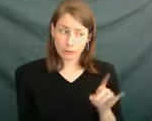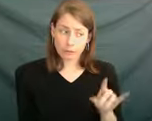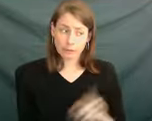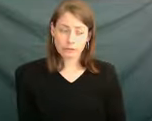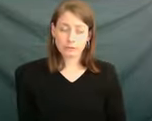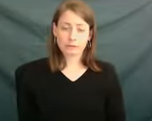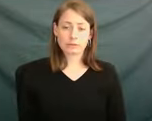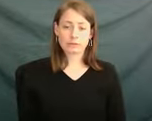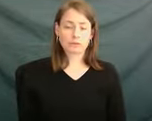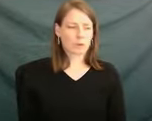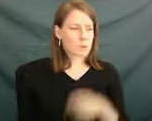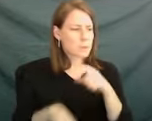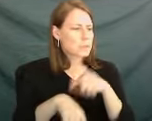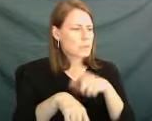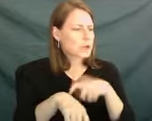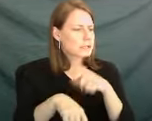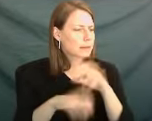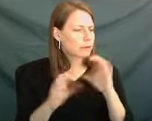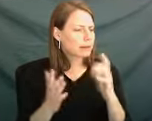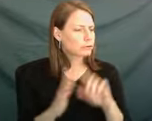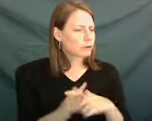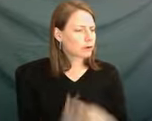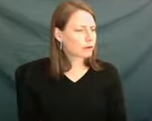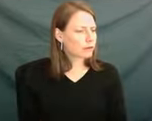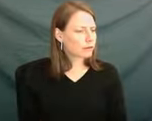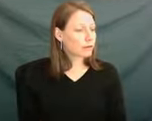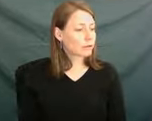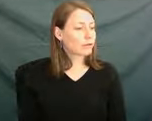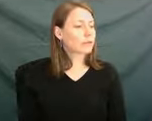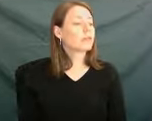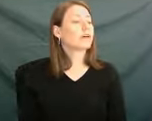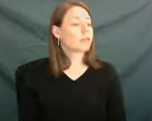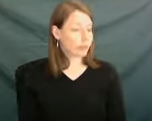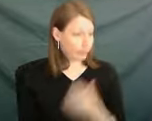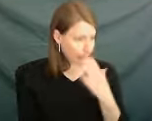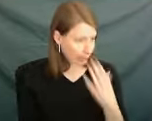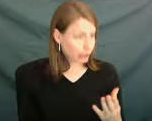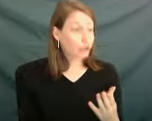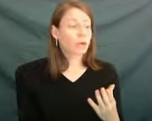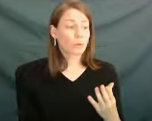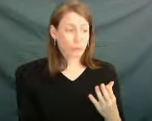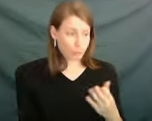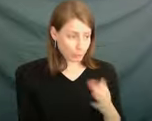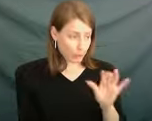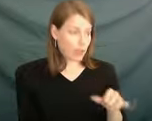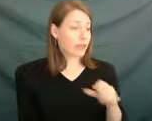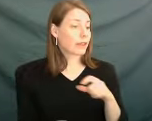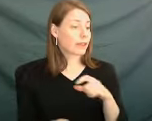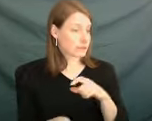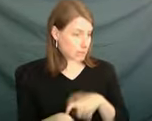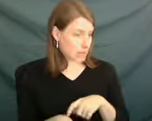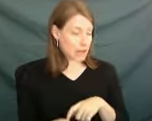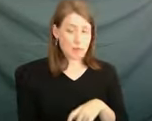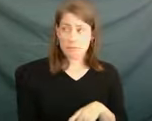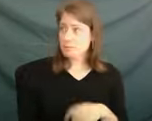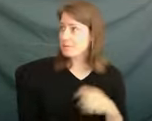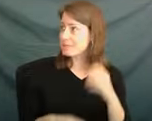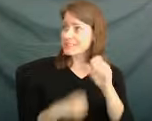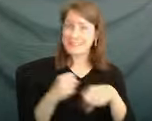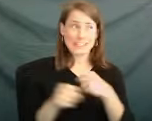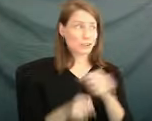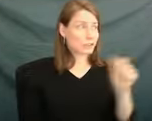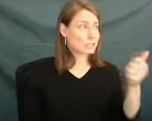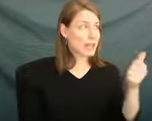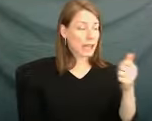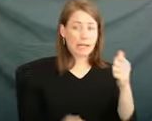Thank you very much. That's when you were on time, right? Okay, year 10. The lesson starts at 8:45. Can I congratulate the people who were on time? The other